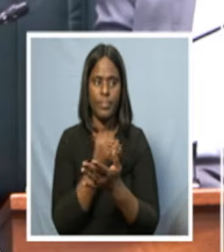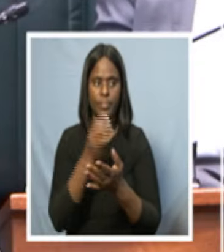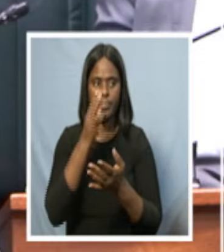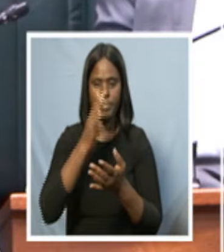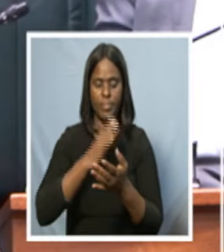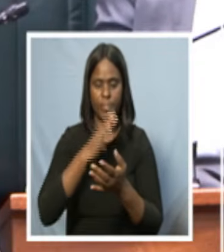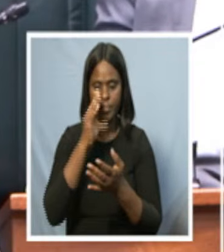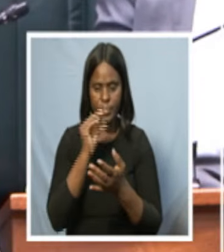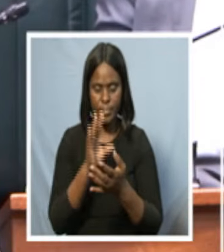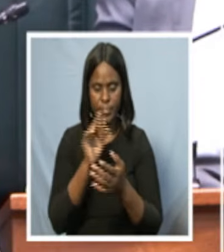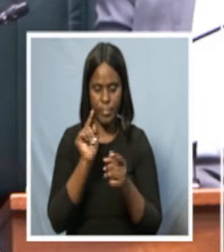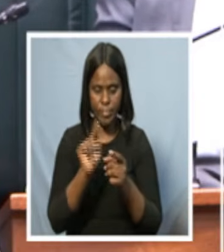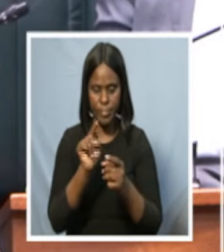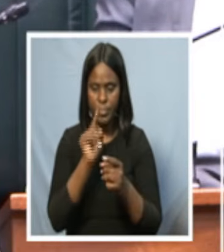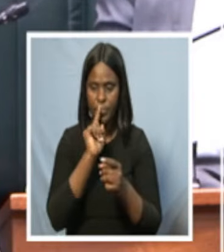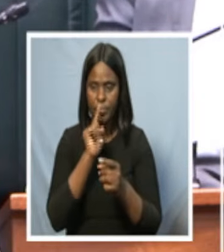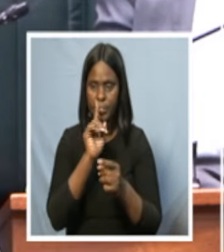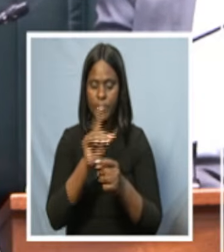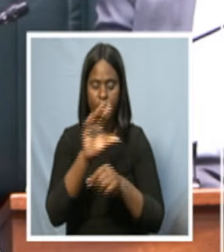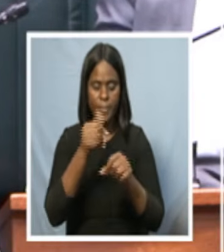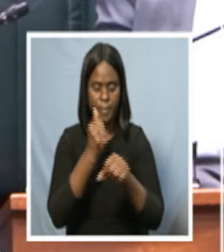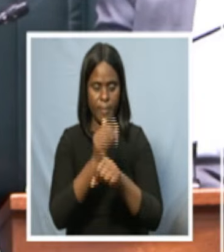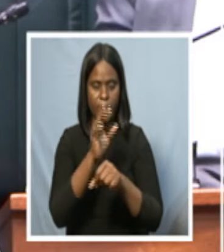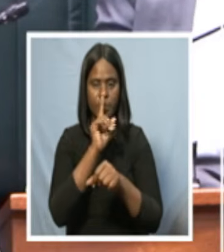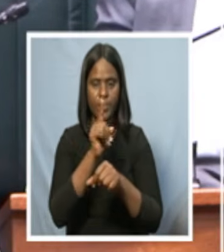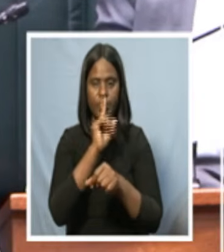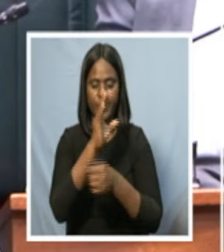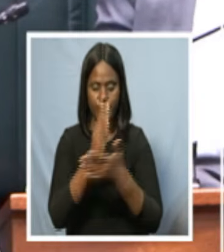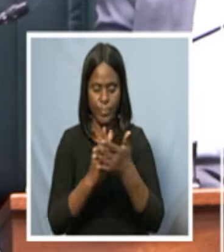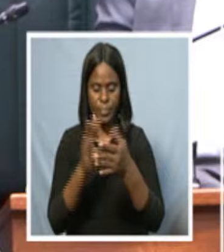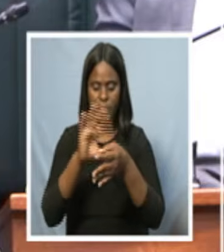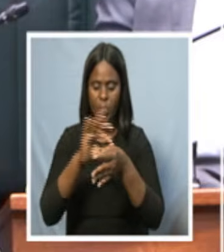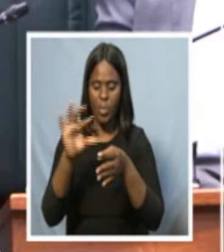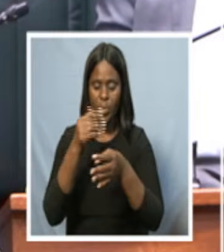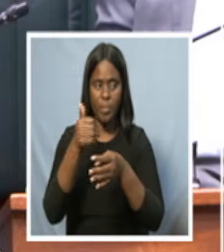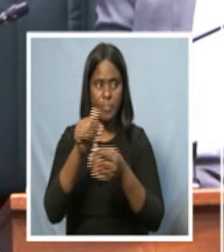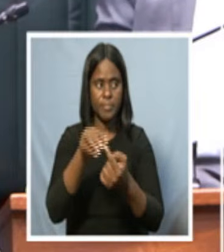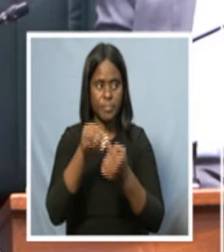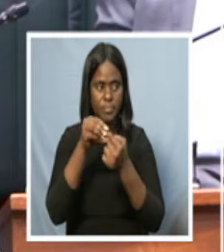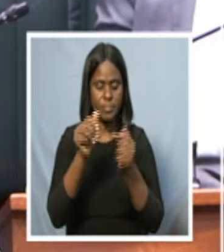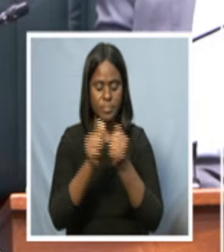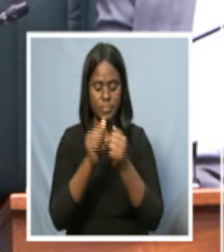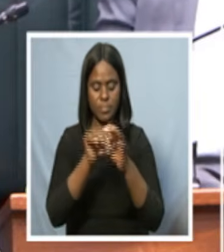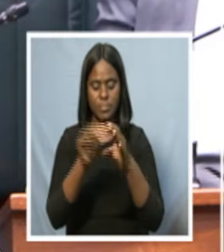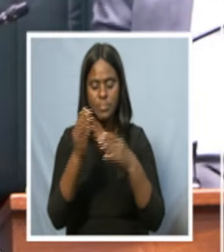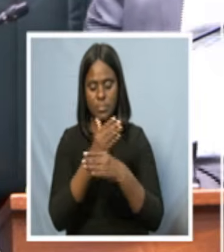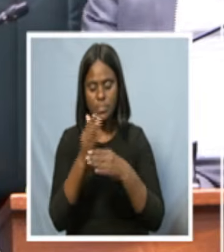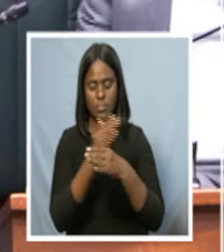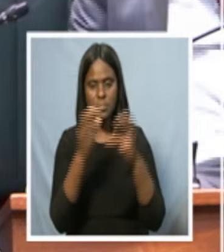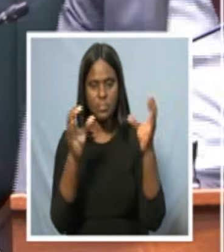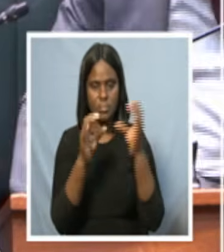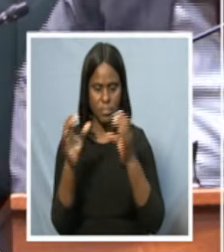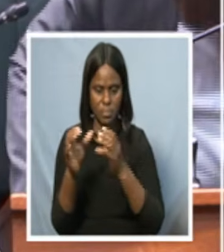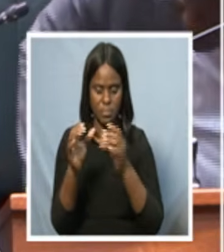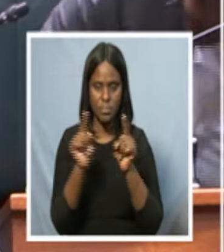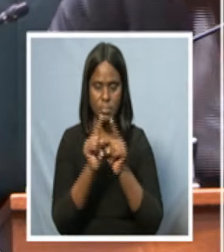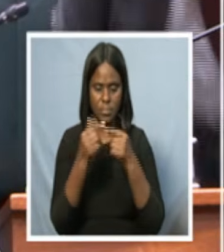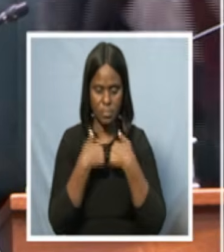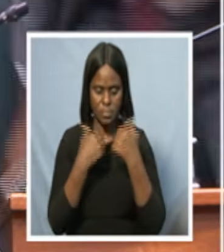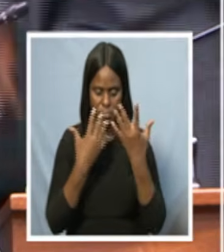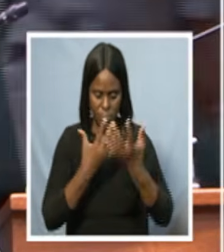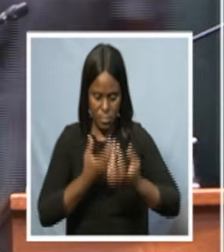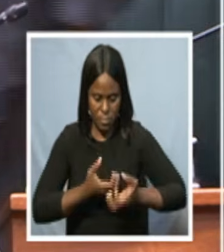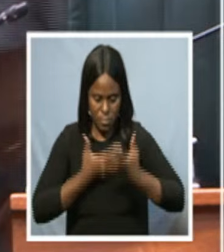Madam Speaker, it is an established fact that some stakeholders, particularly within the business community, have